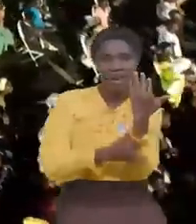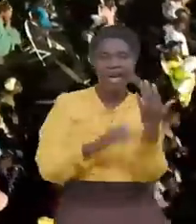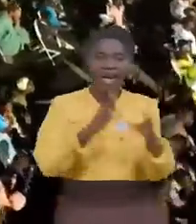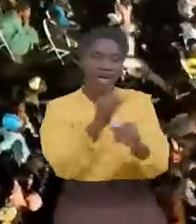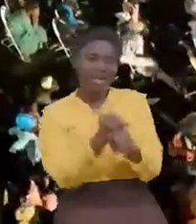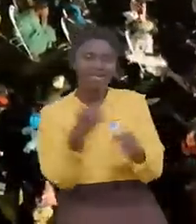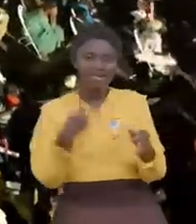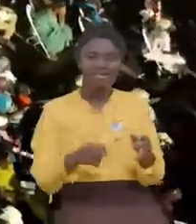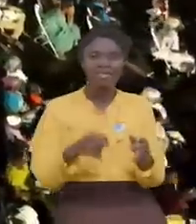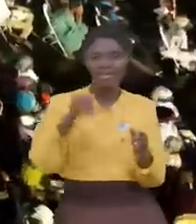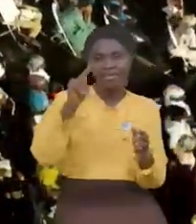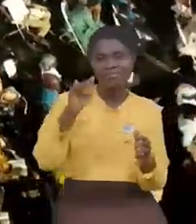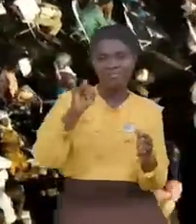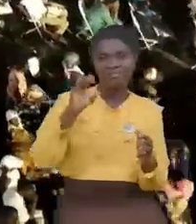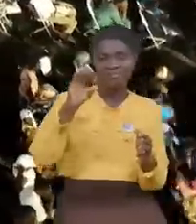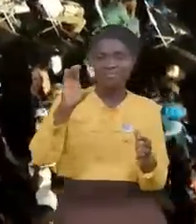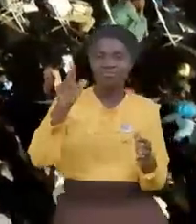my life.